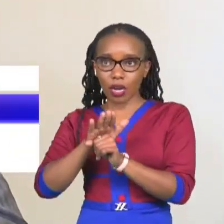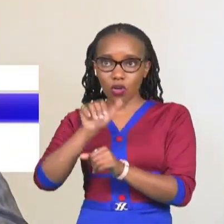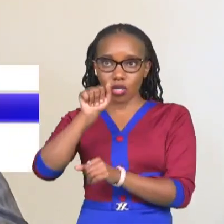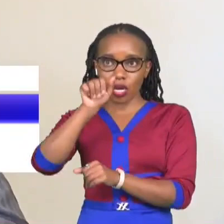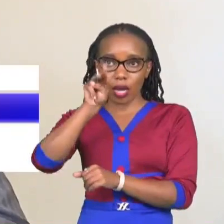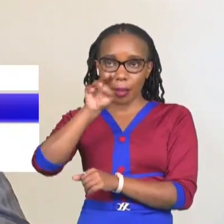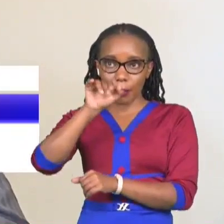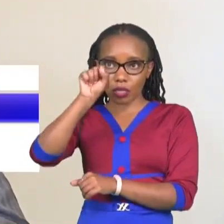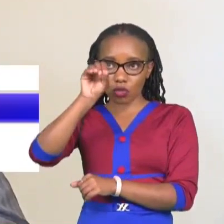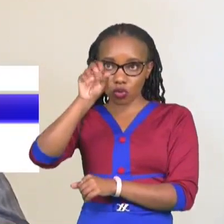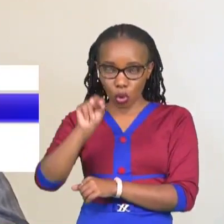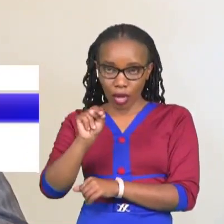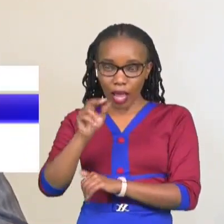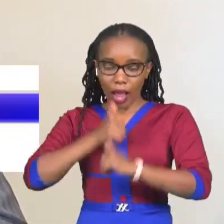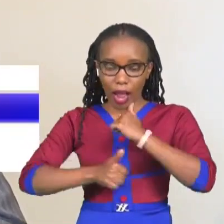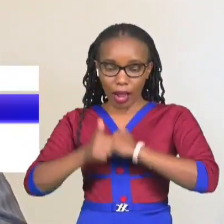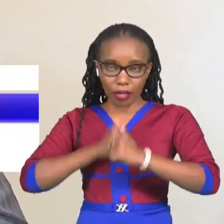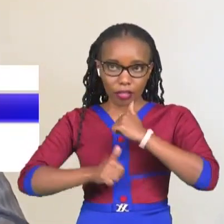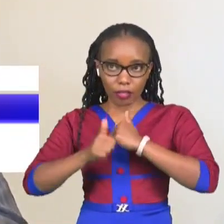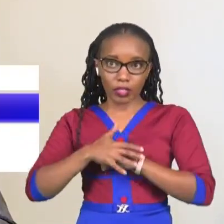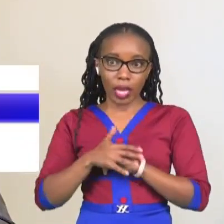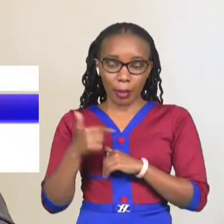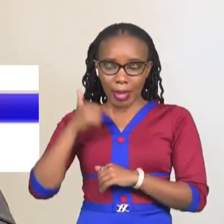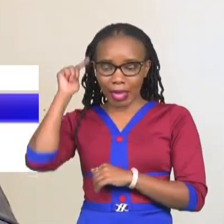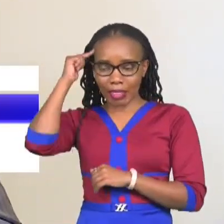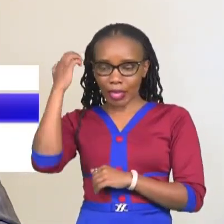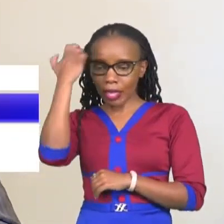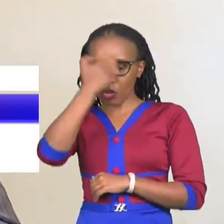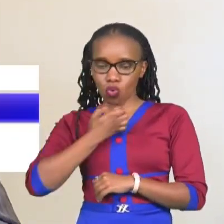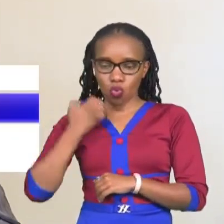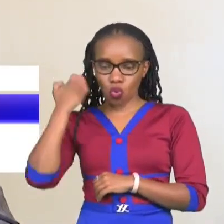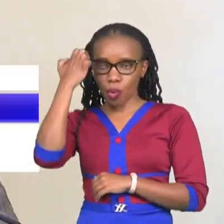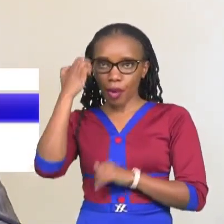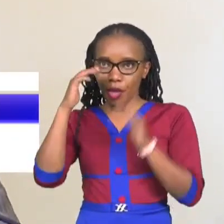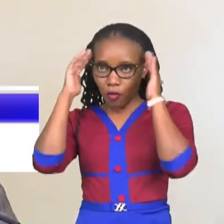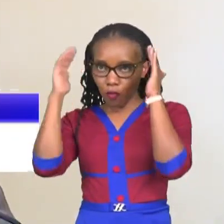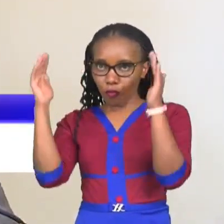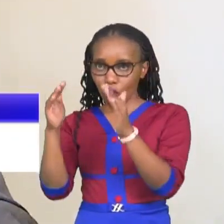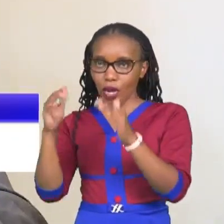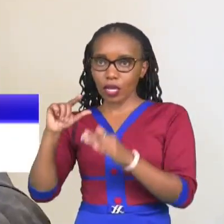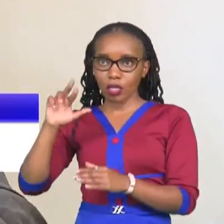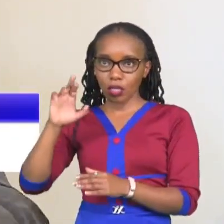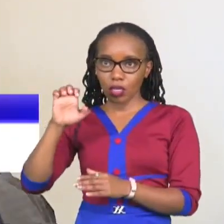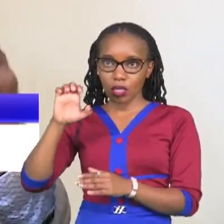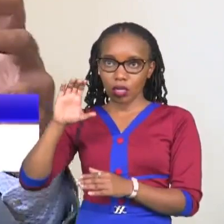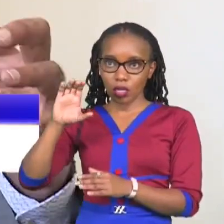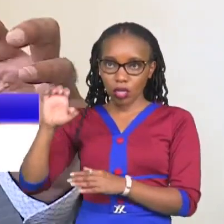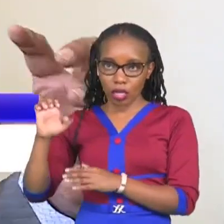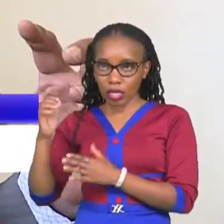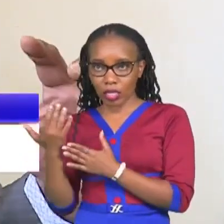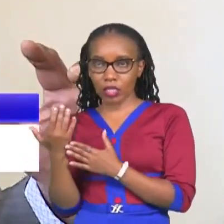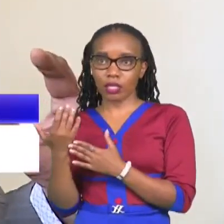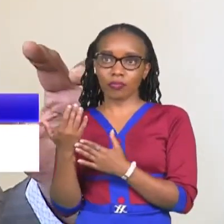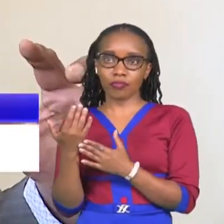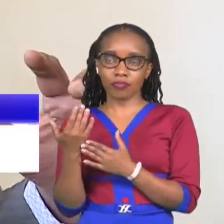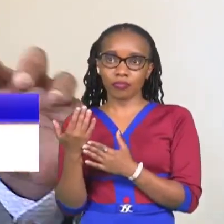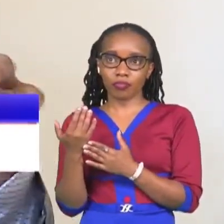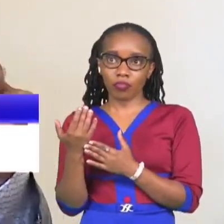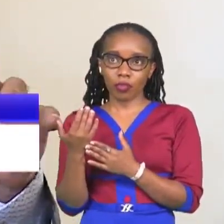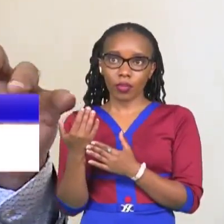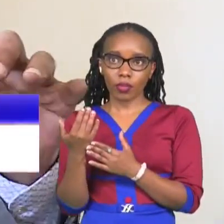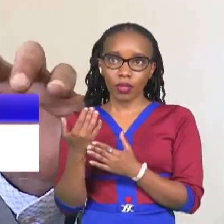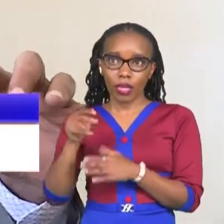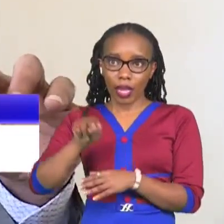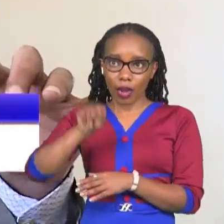activities. I think in Europe, they've been focused on Greece, they've been focused on the Mediterranean,